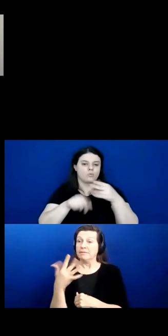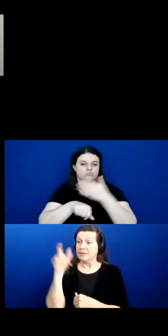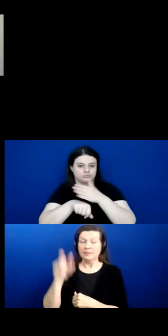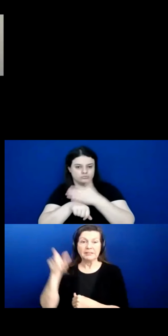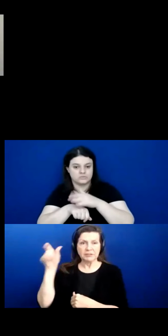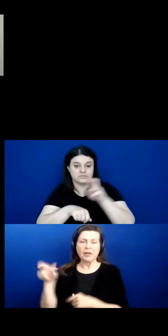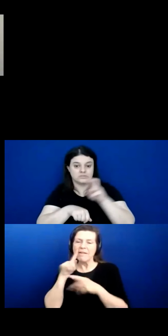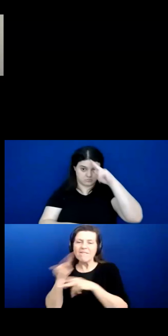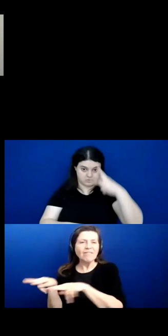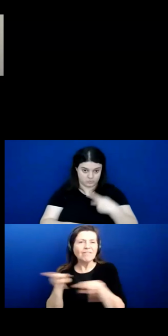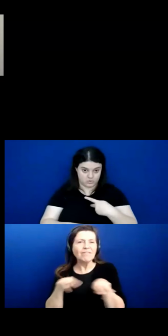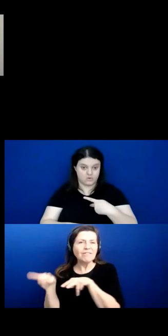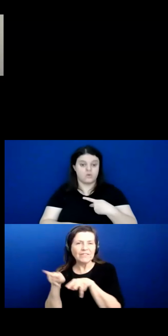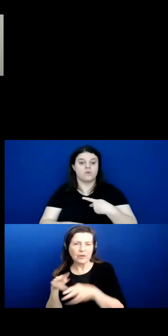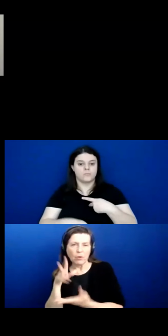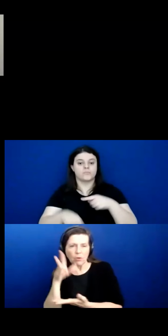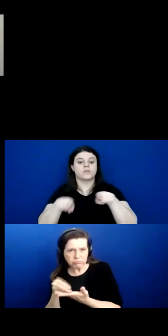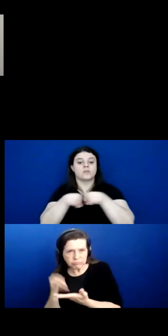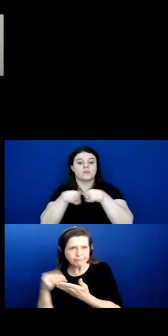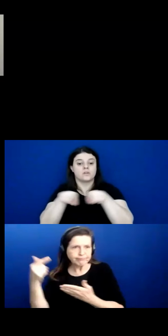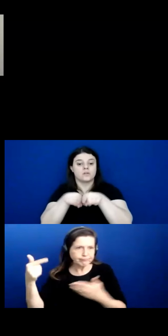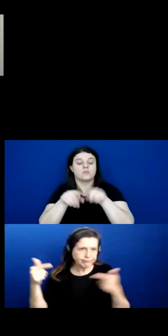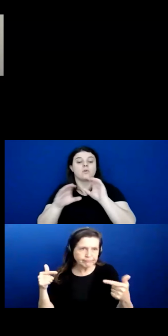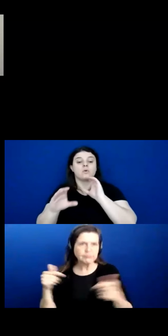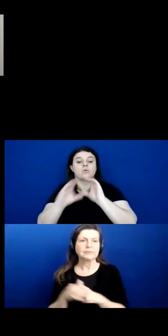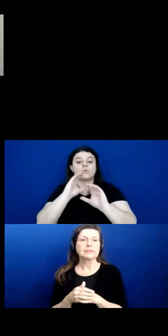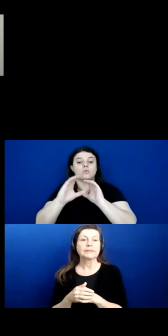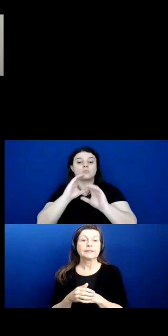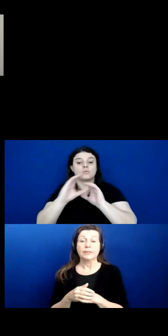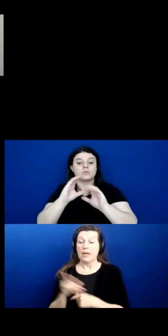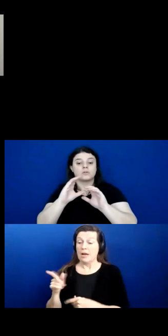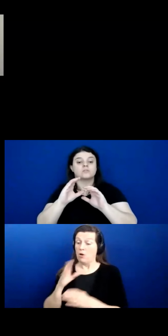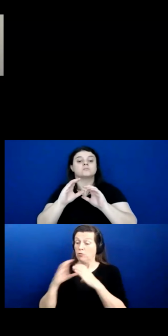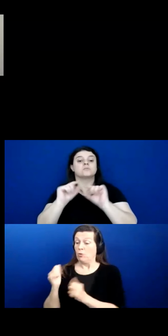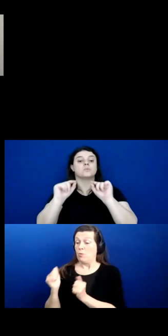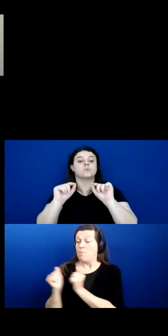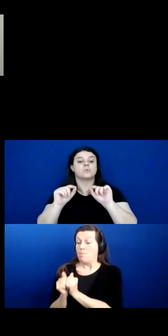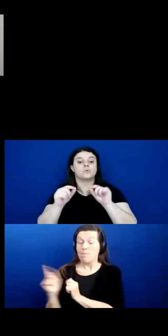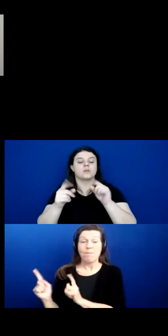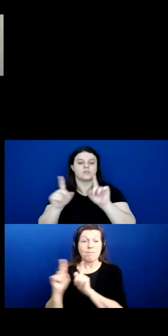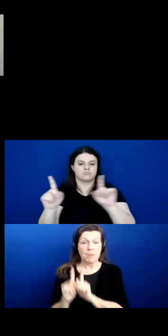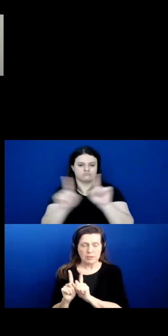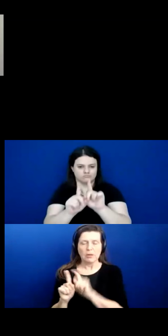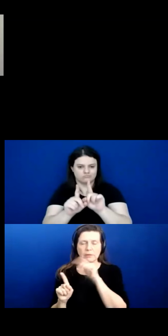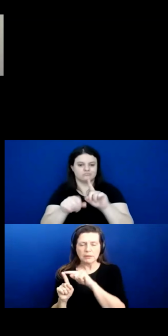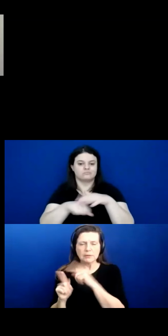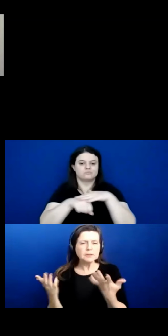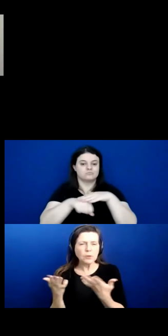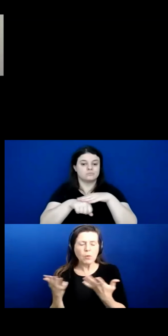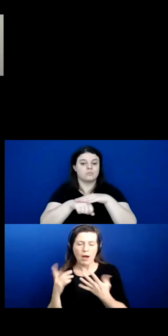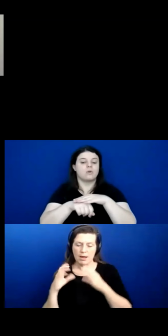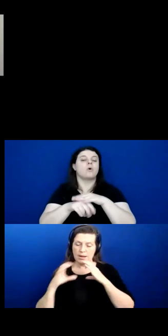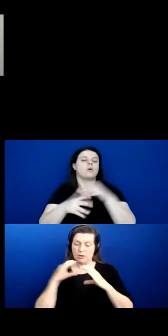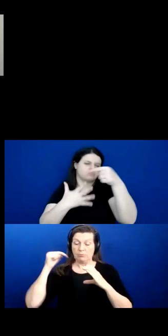coach. And in between the sessions, the communication partners worked on improving specific communication